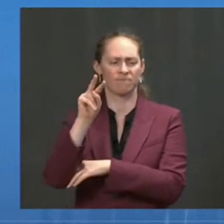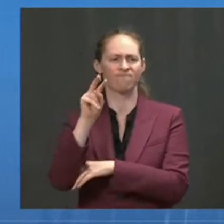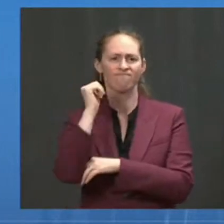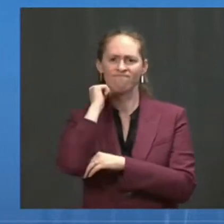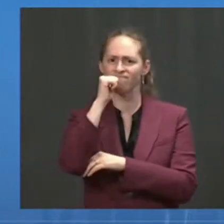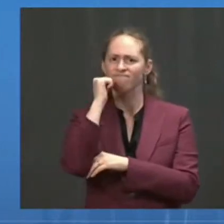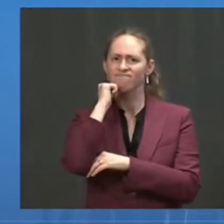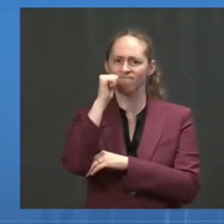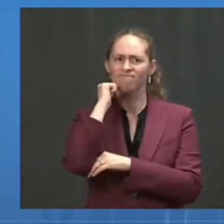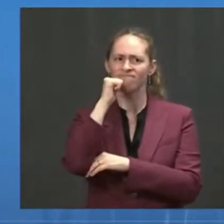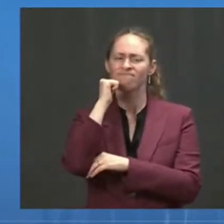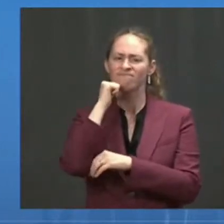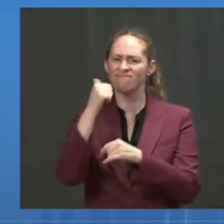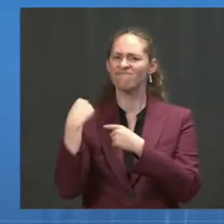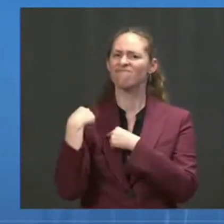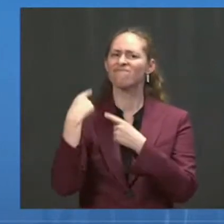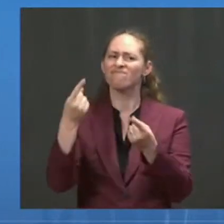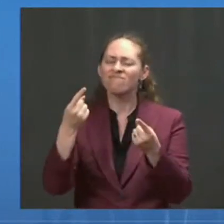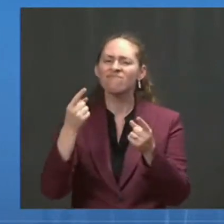We continue to see cases,